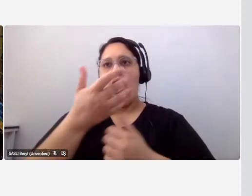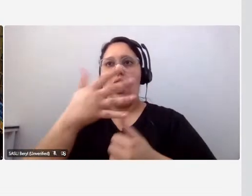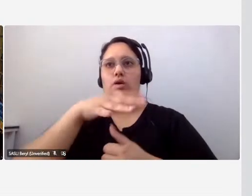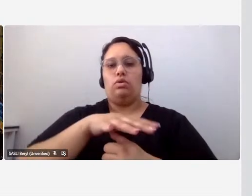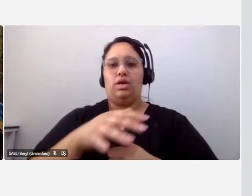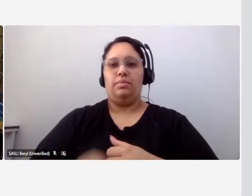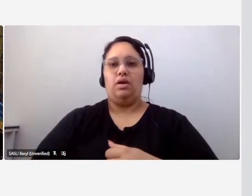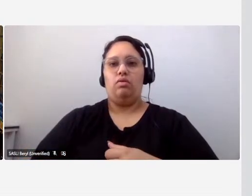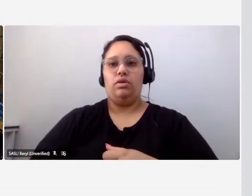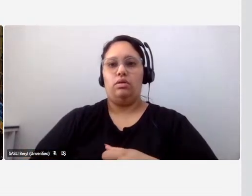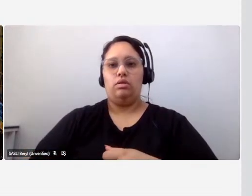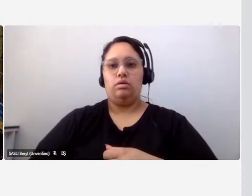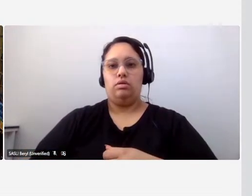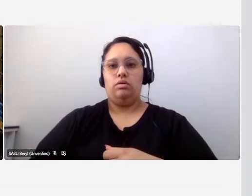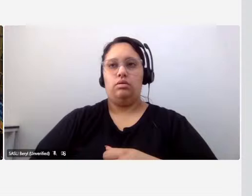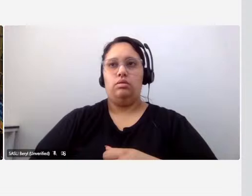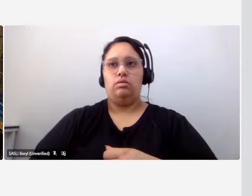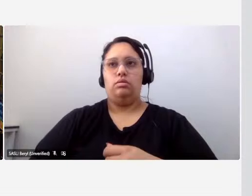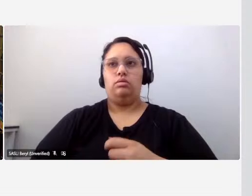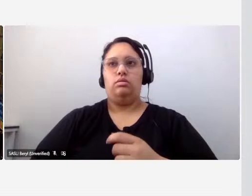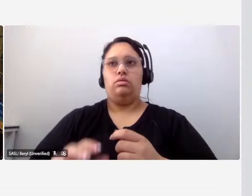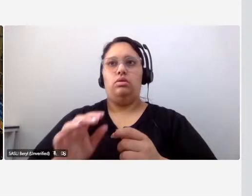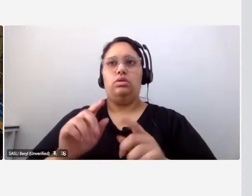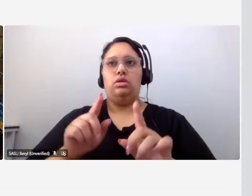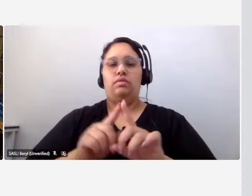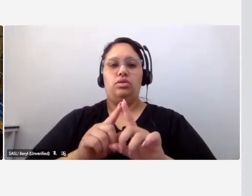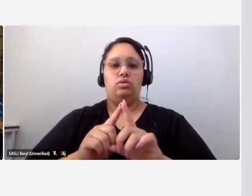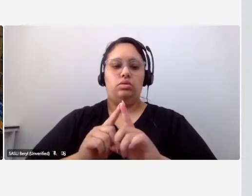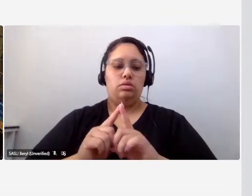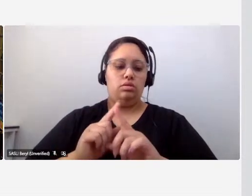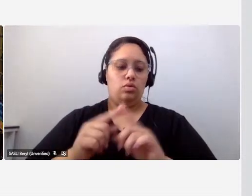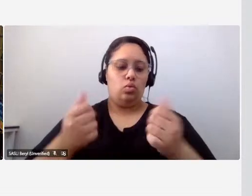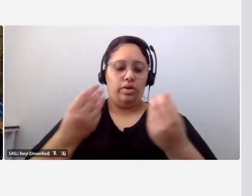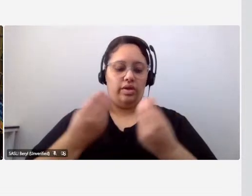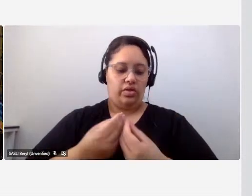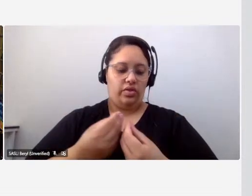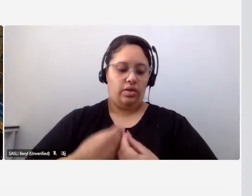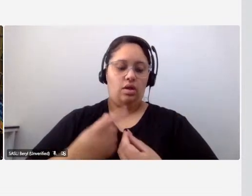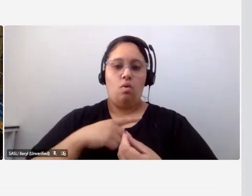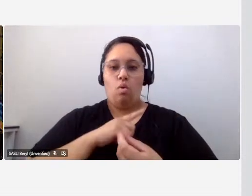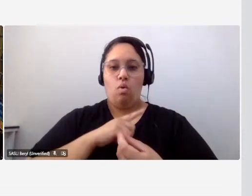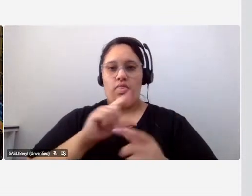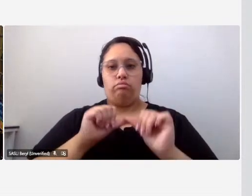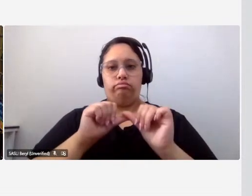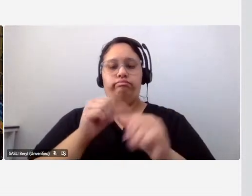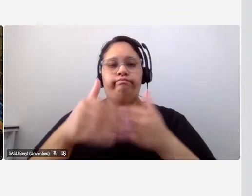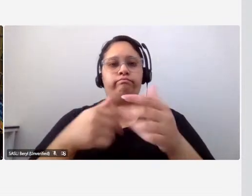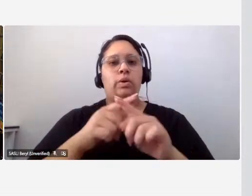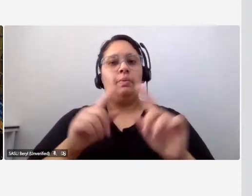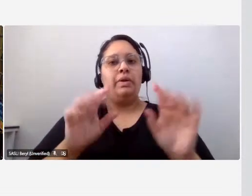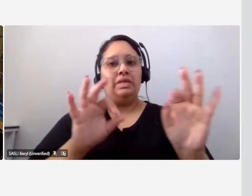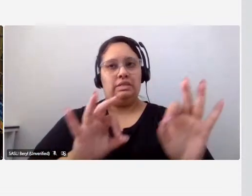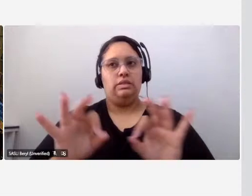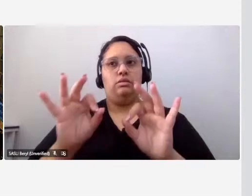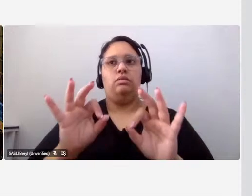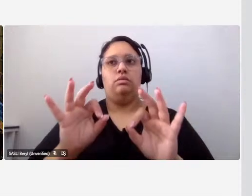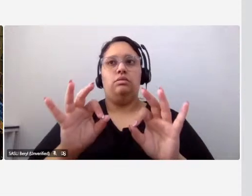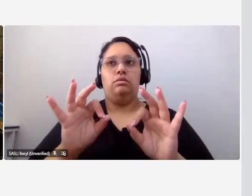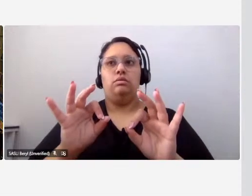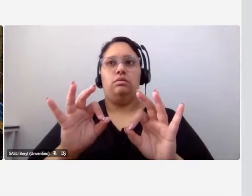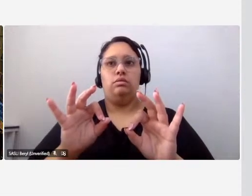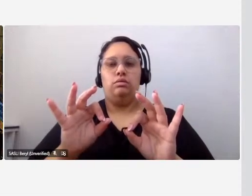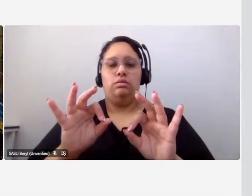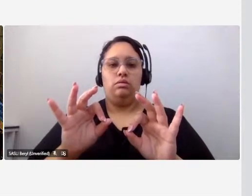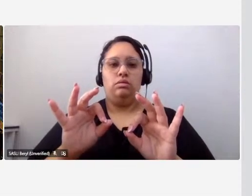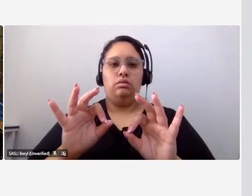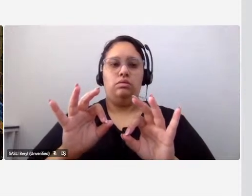SARA and other similar institutions. So it is a good thing that they're moving on, but it is obviously putting strain on